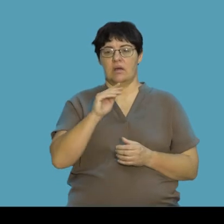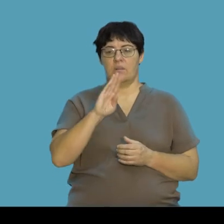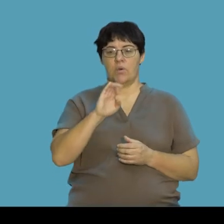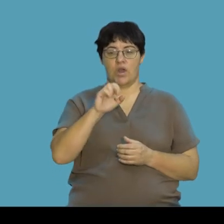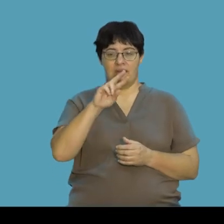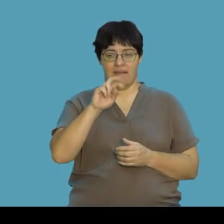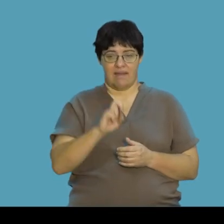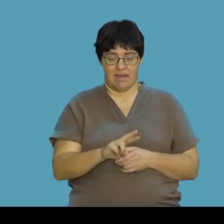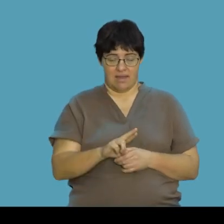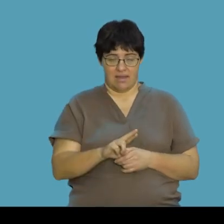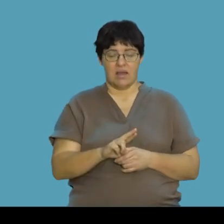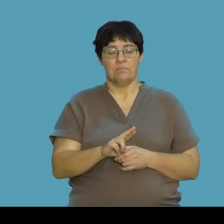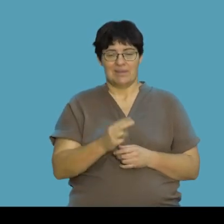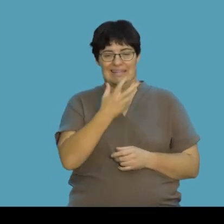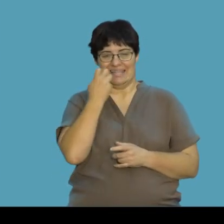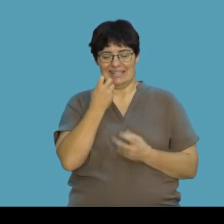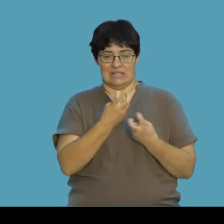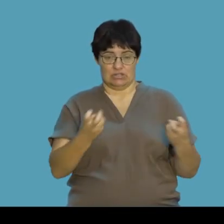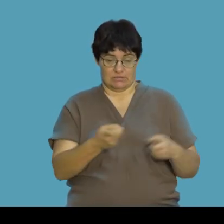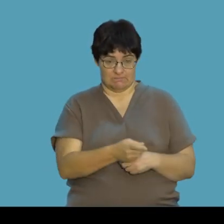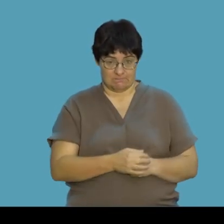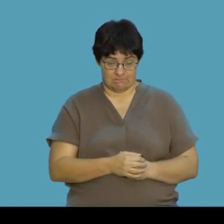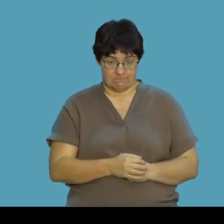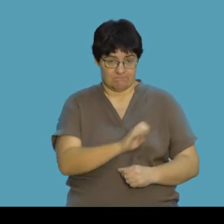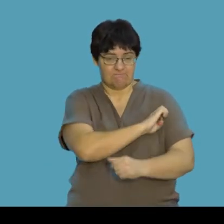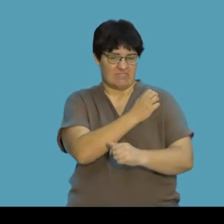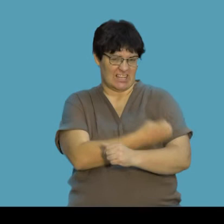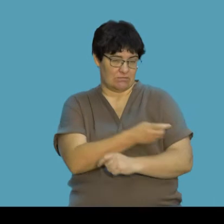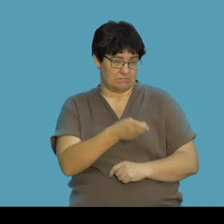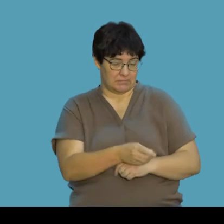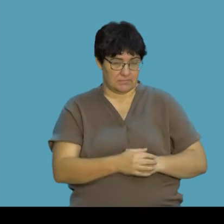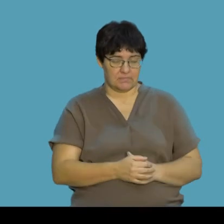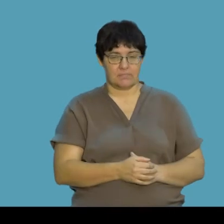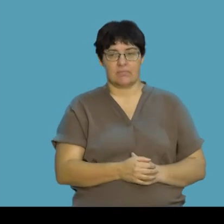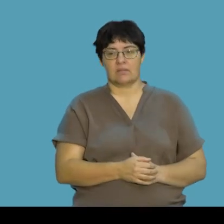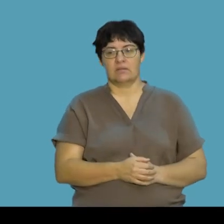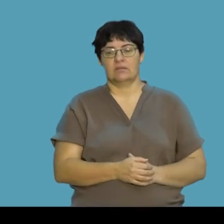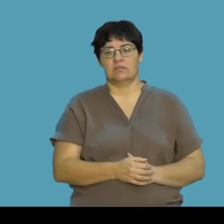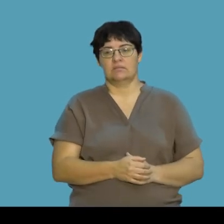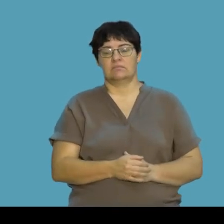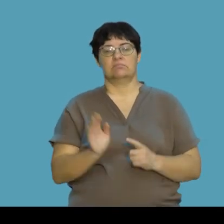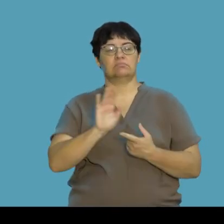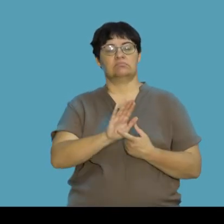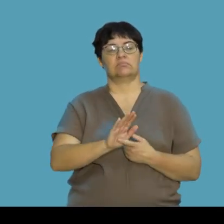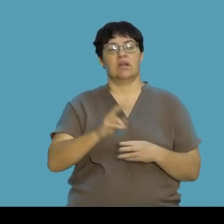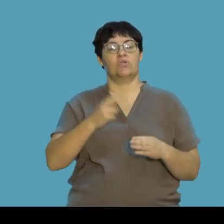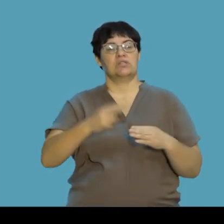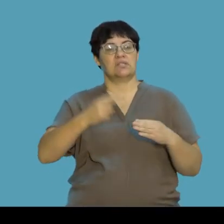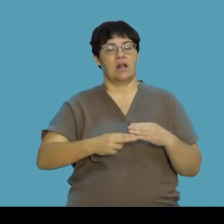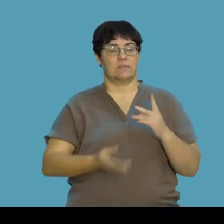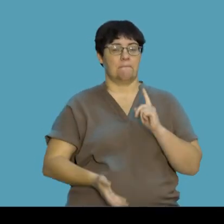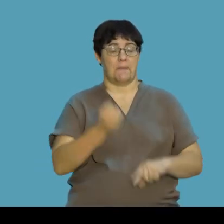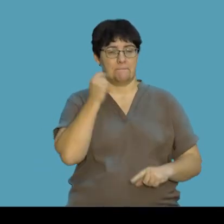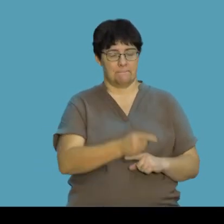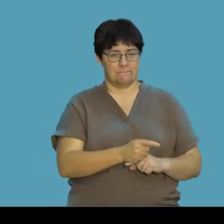of heat energy, right? Okay, now suppose these are the results that we obtained.